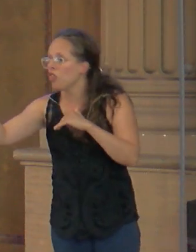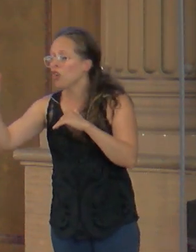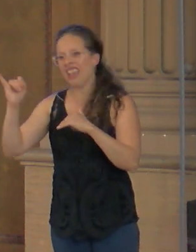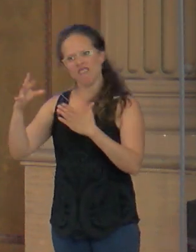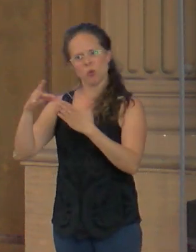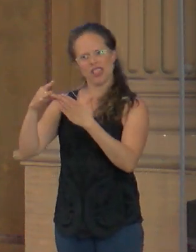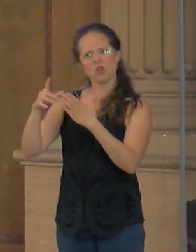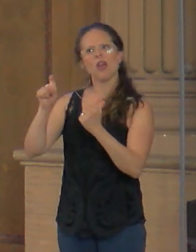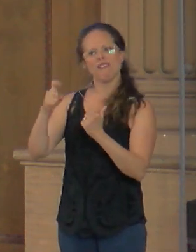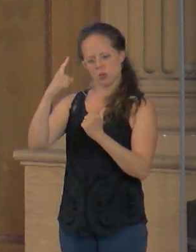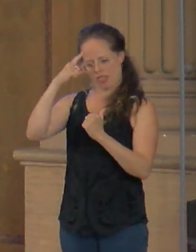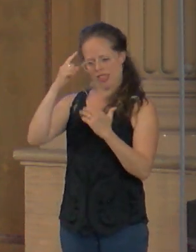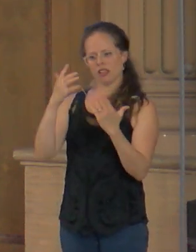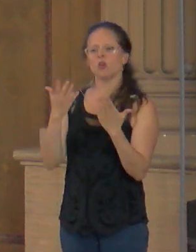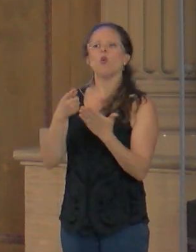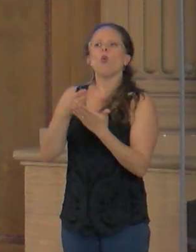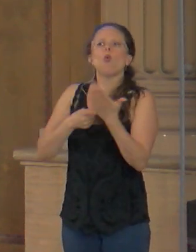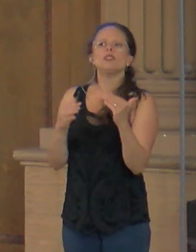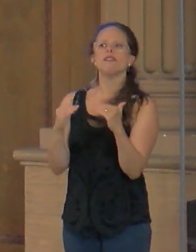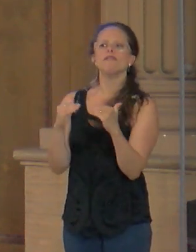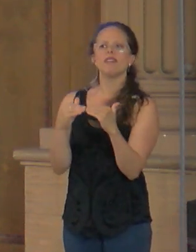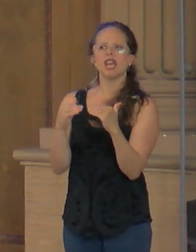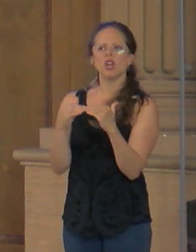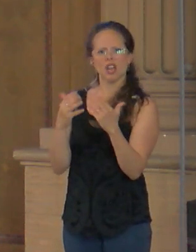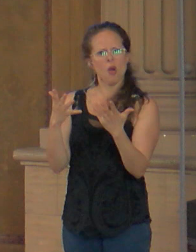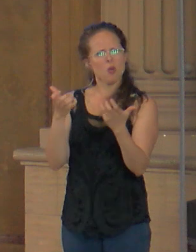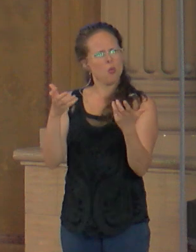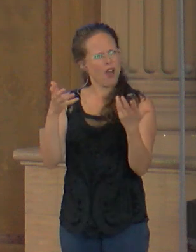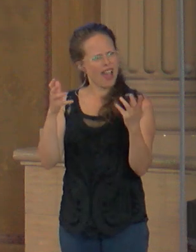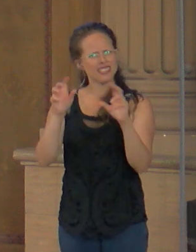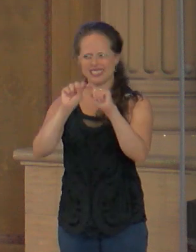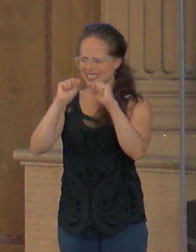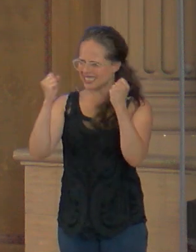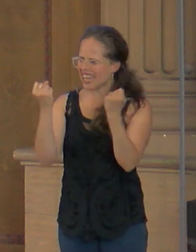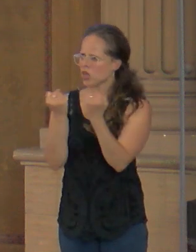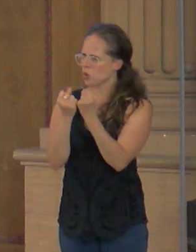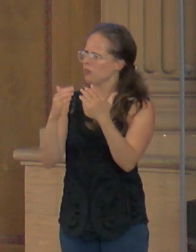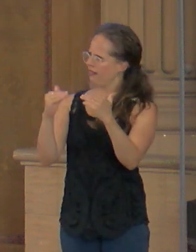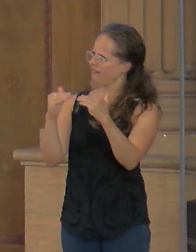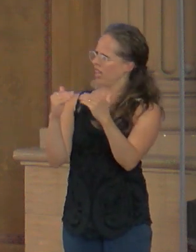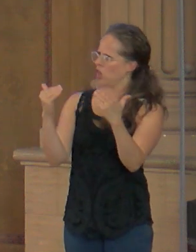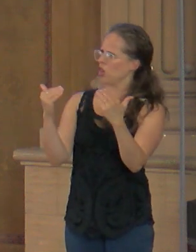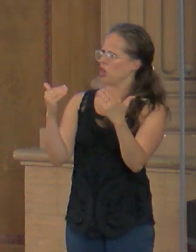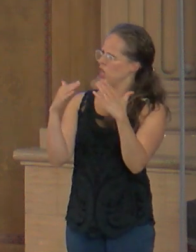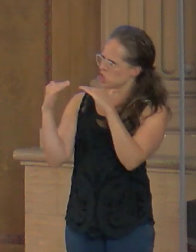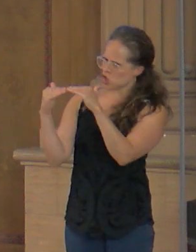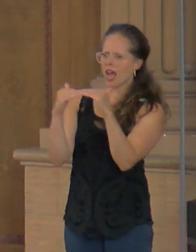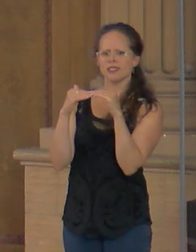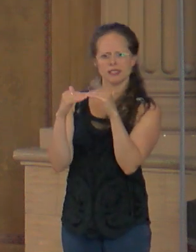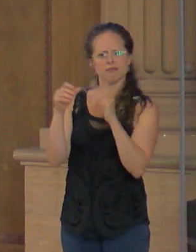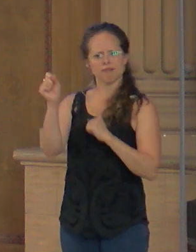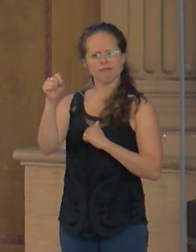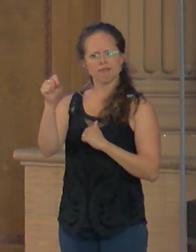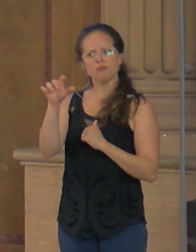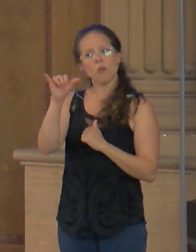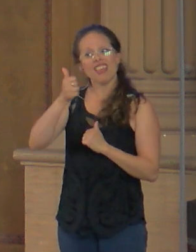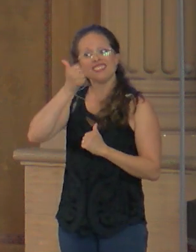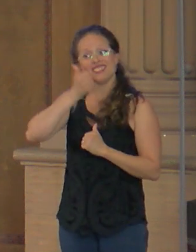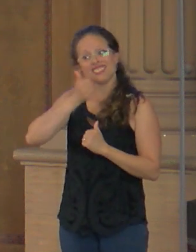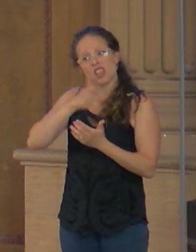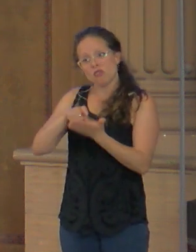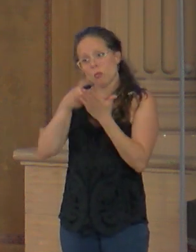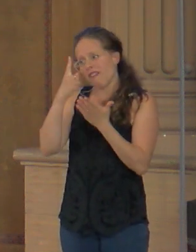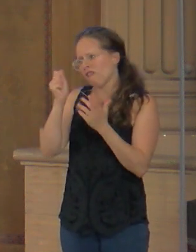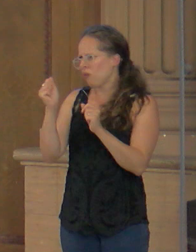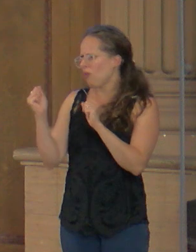and we all want to be part of a society that's just and fair. So doing justice is a daily requirement for most of us.